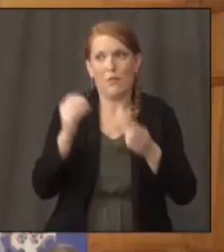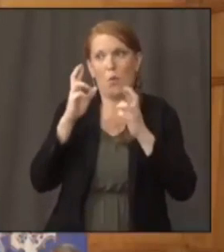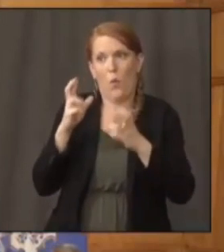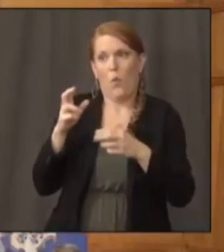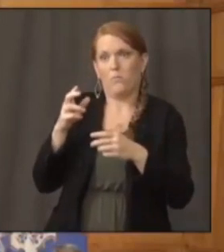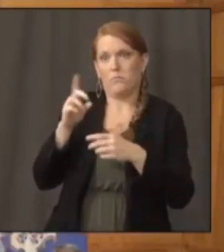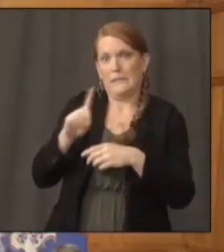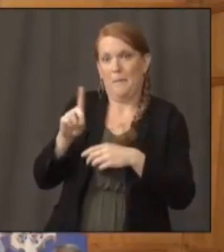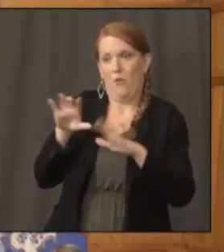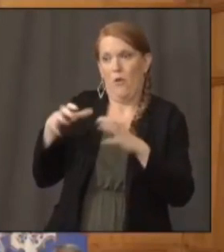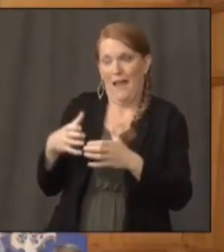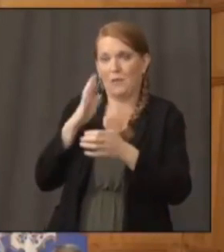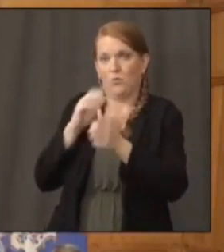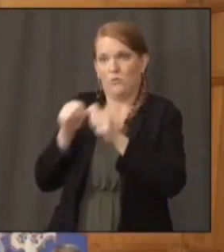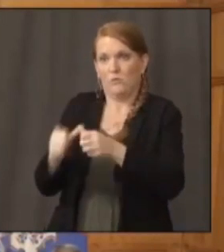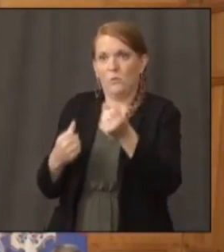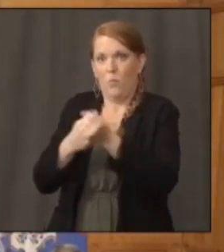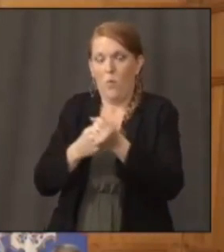guys.